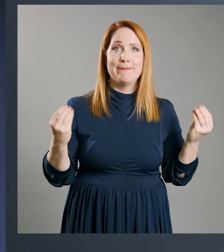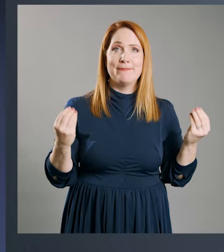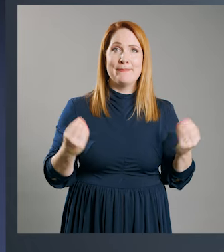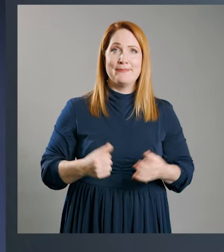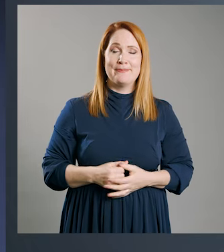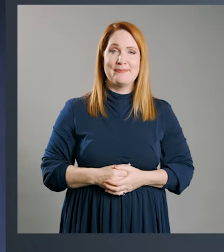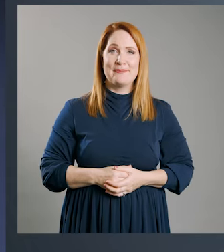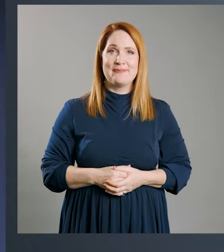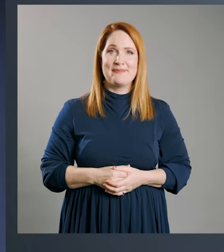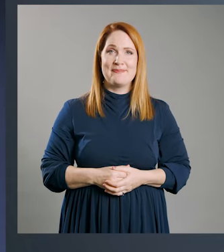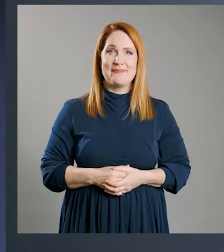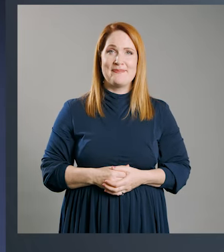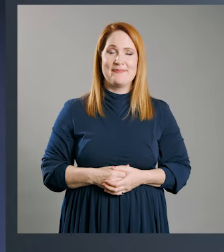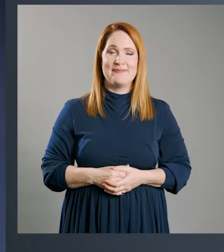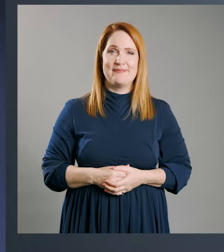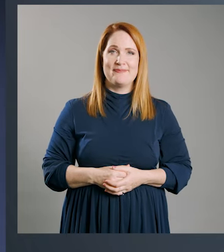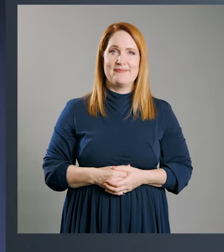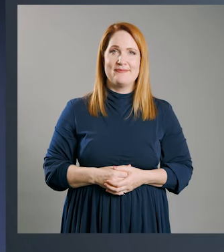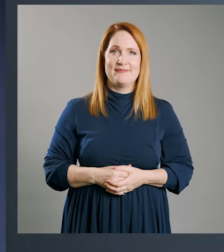gone.